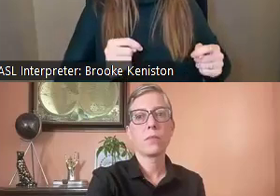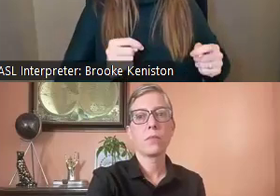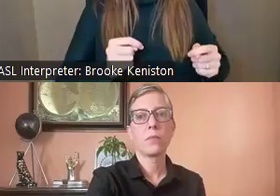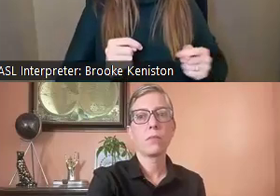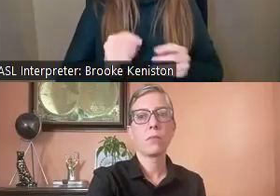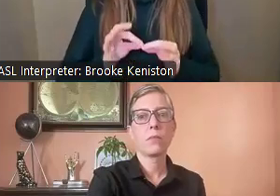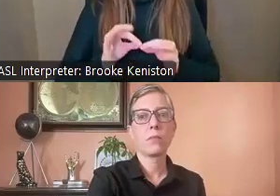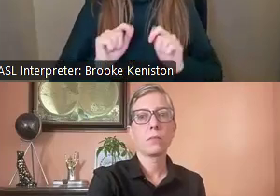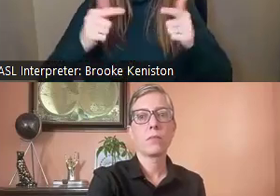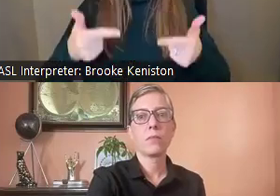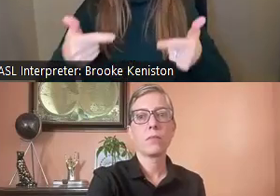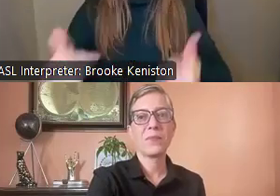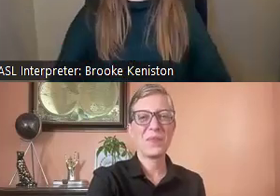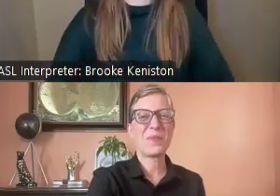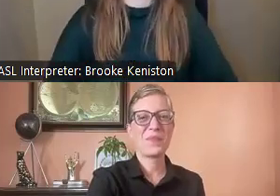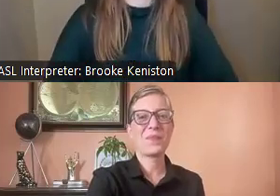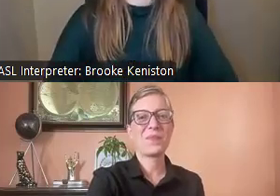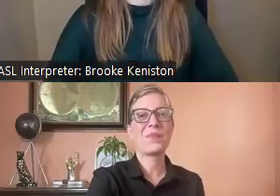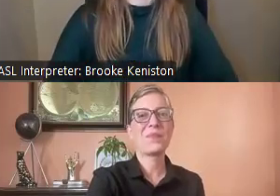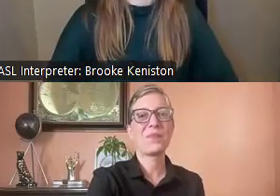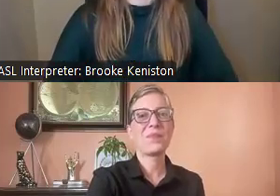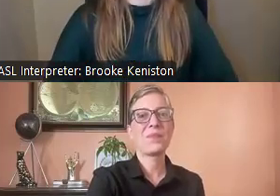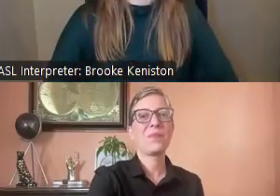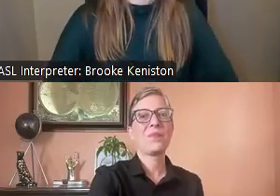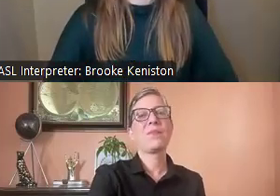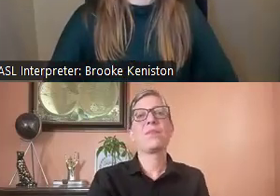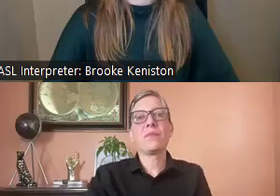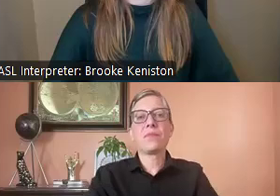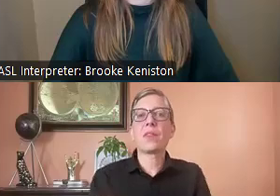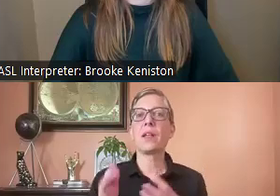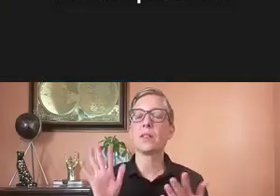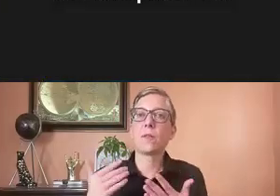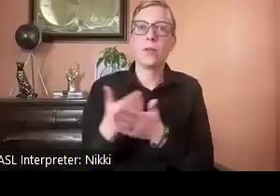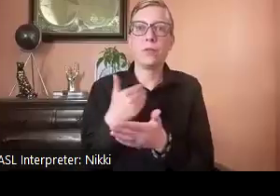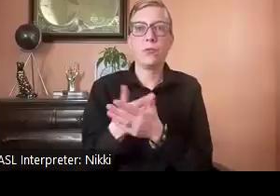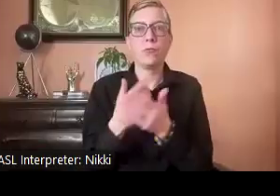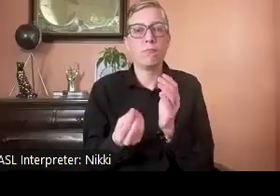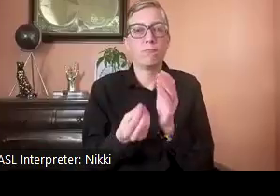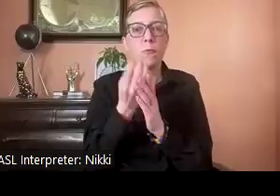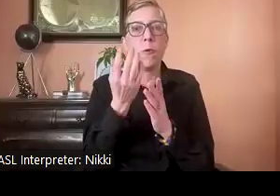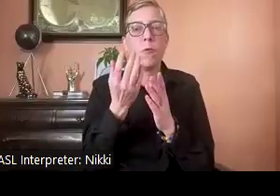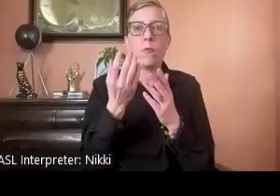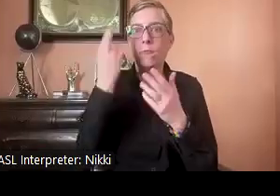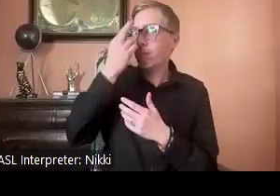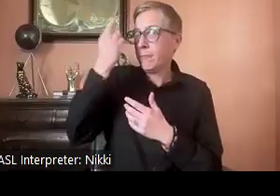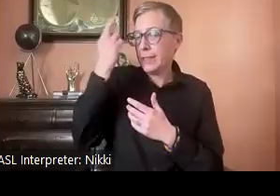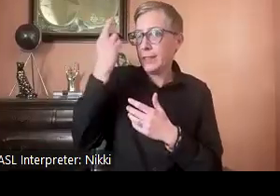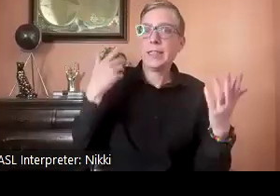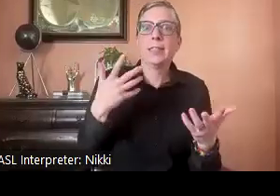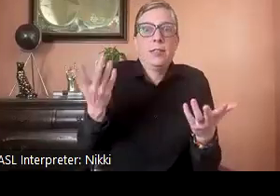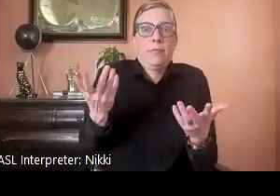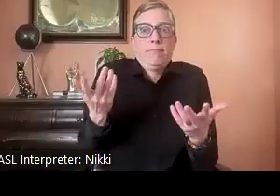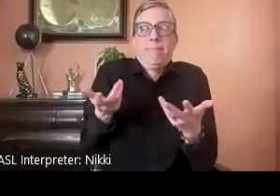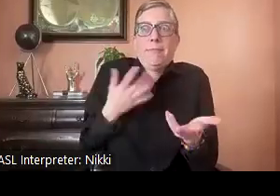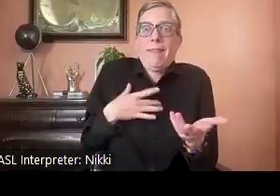the equations of new growth factors that were entering their stream, whether they liked it or not, right? So